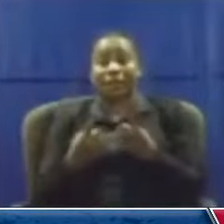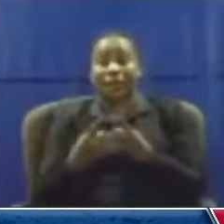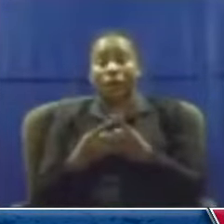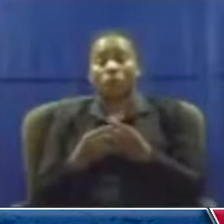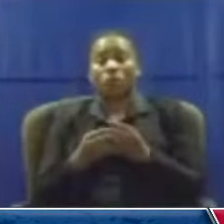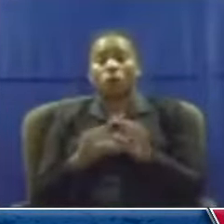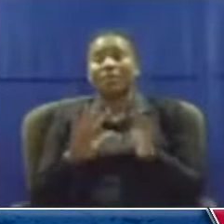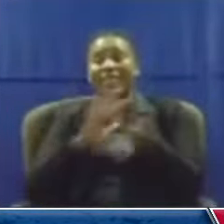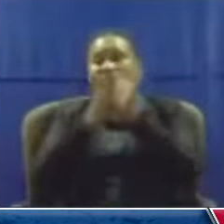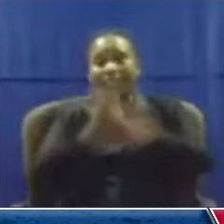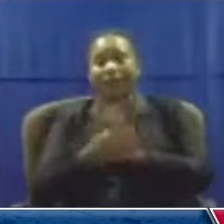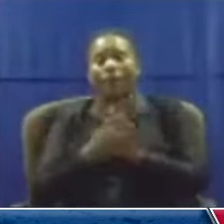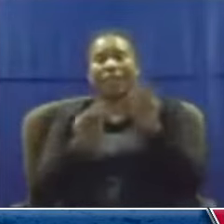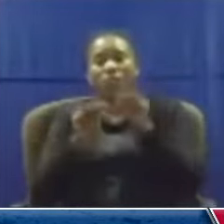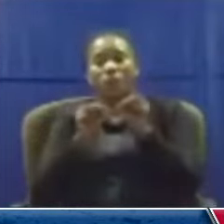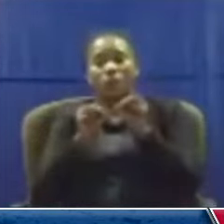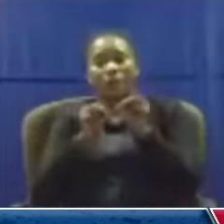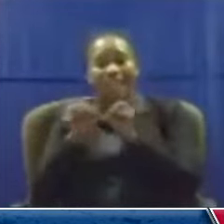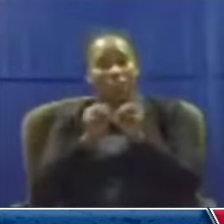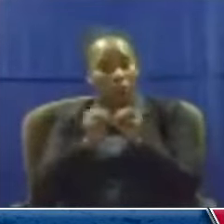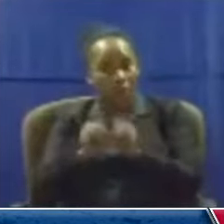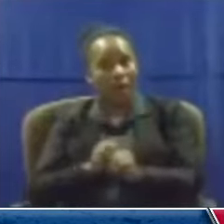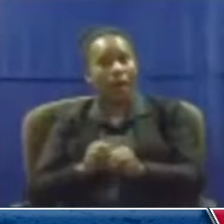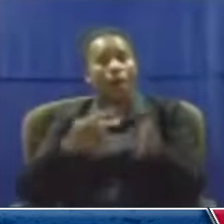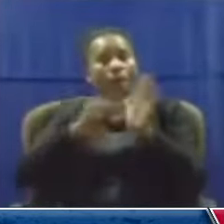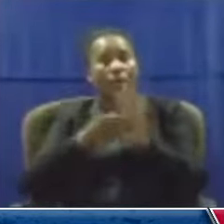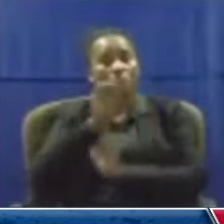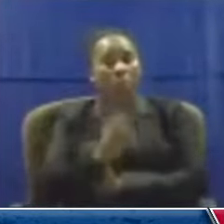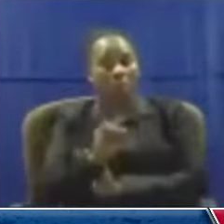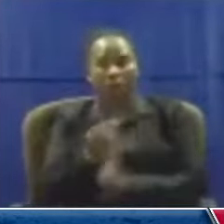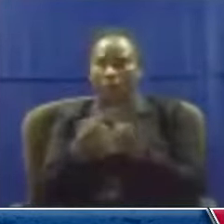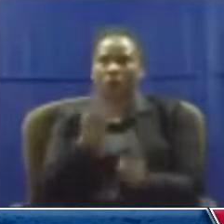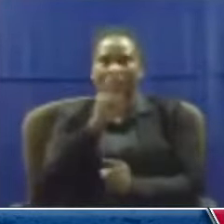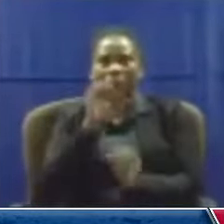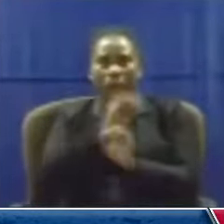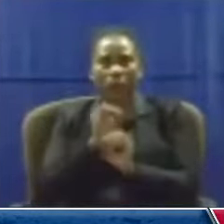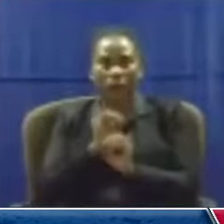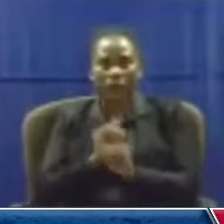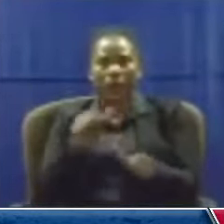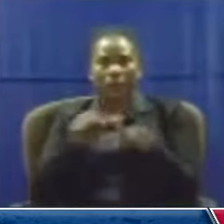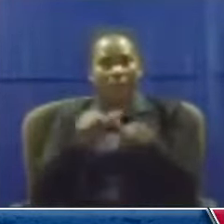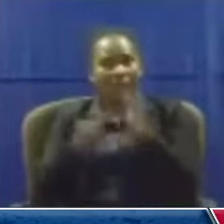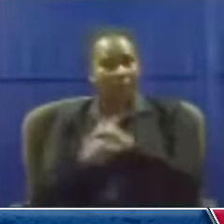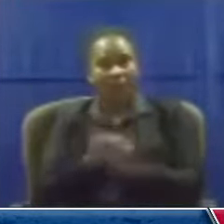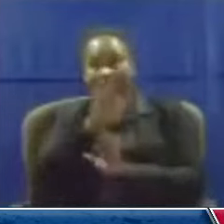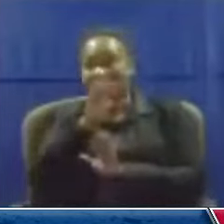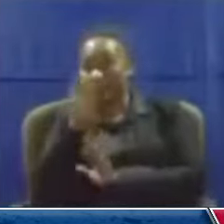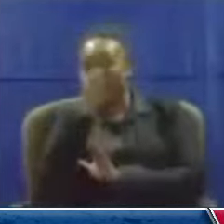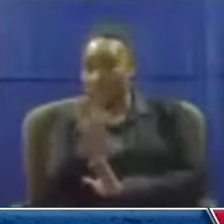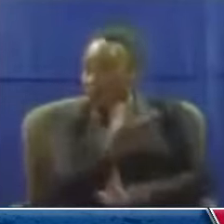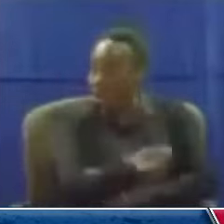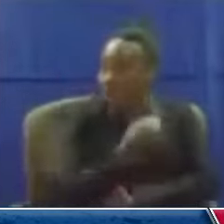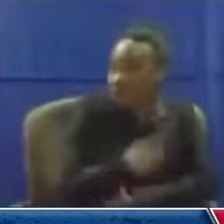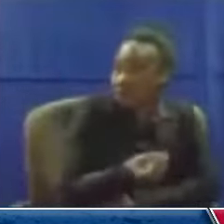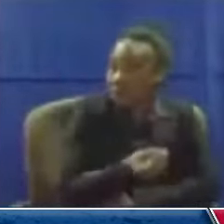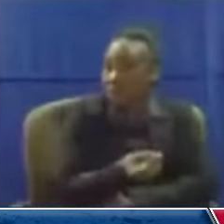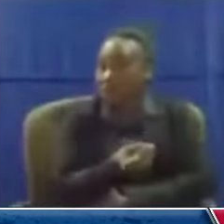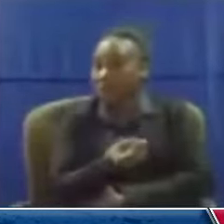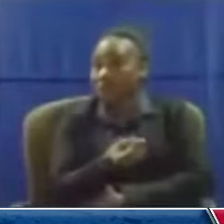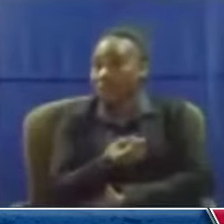one has seen it. If there's a disaster management center, and it's better than your 30% that you got, if there's a disaster